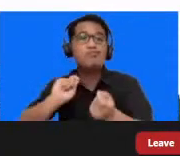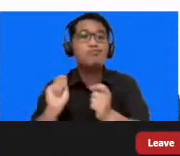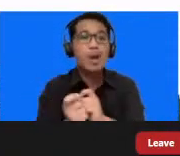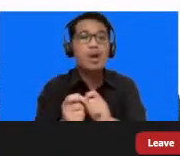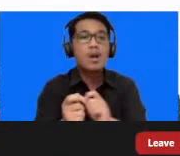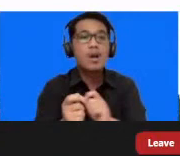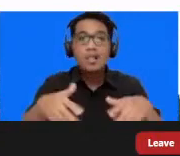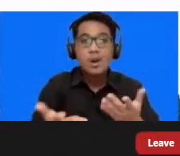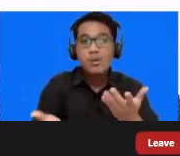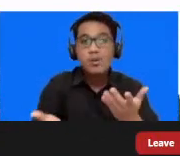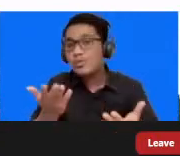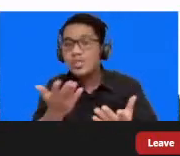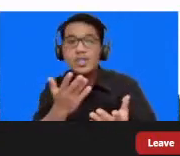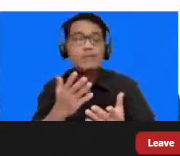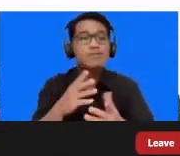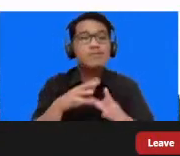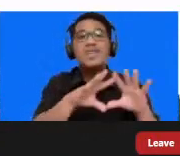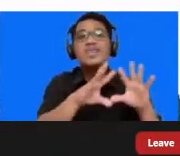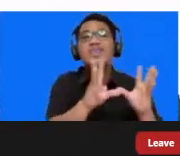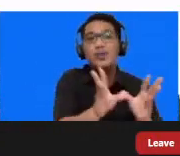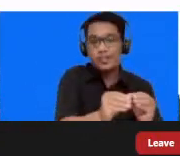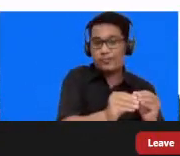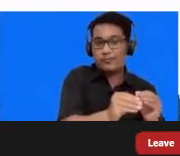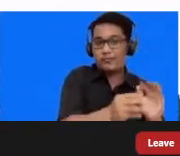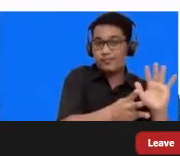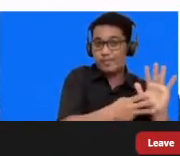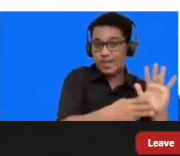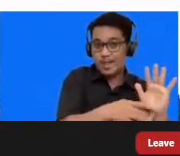The time is yours. Mr. Nana?